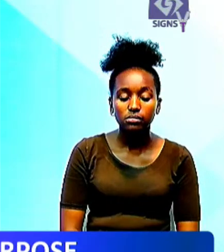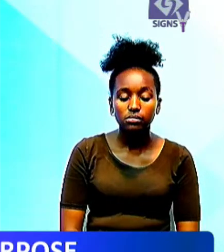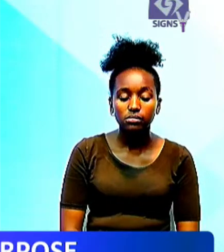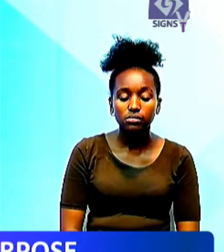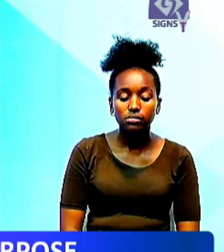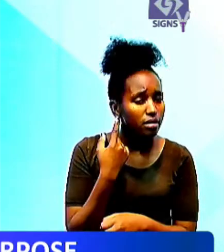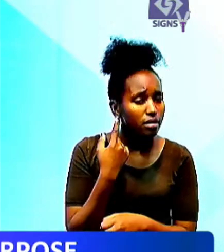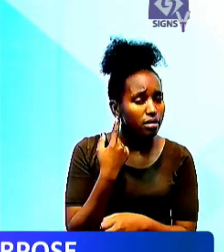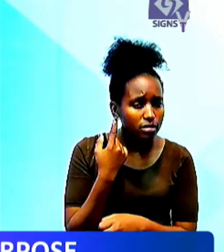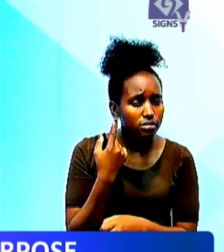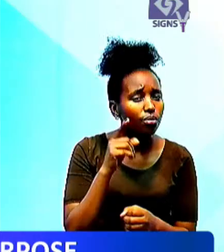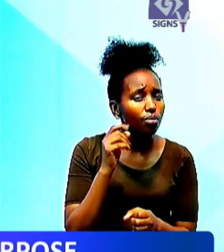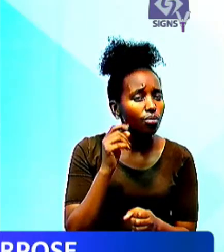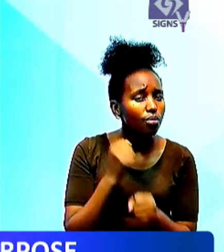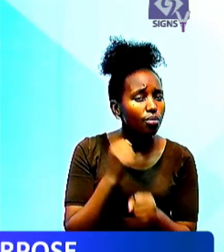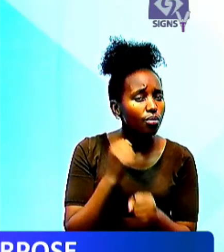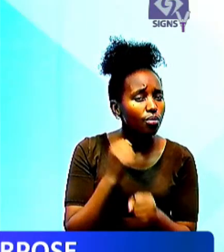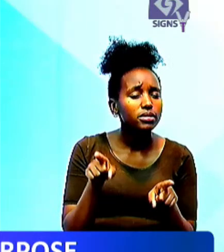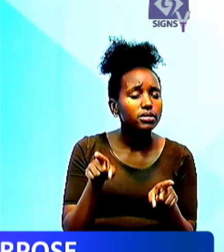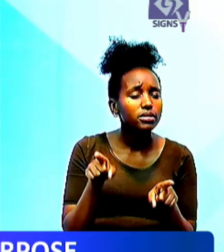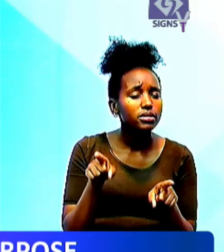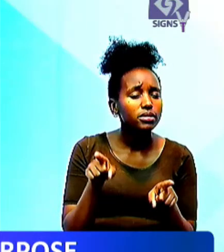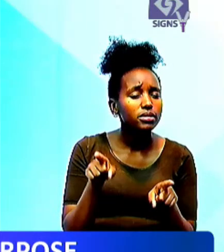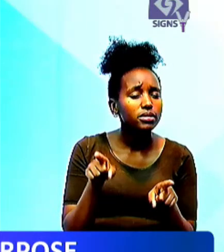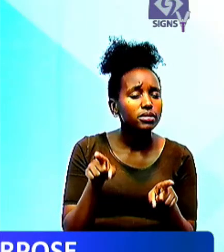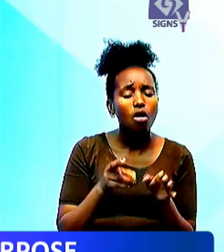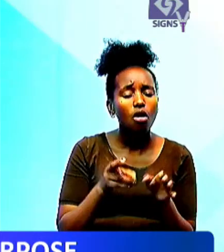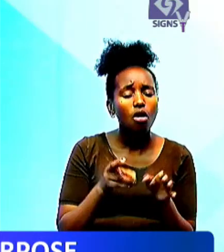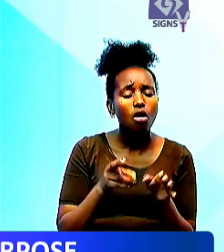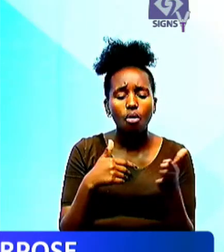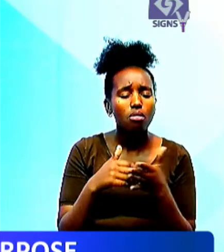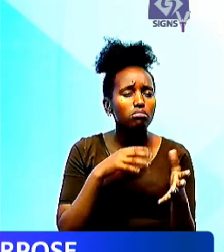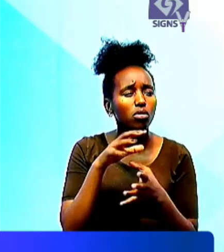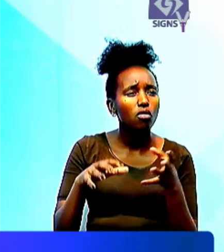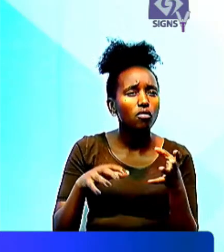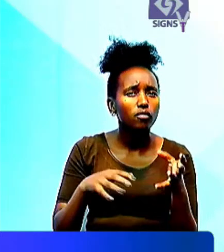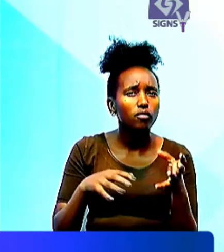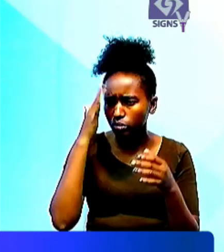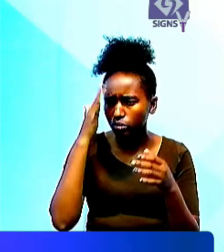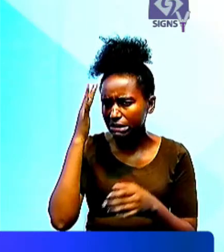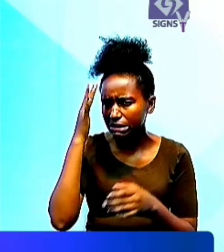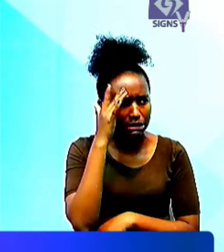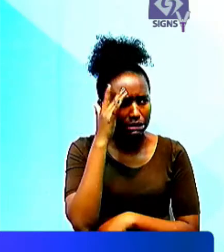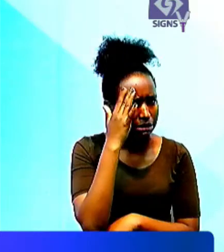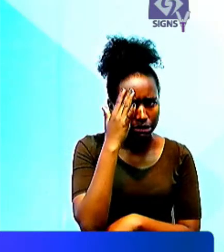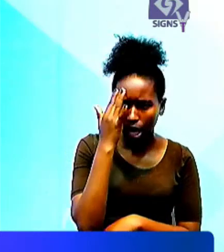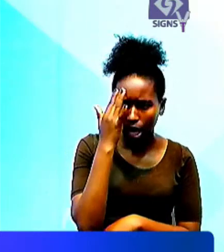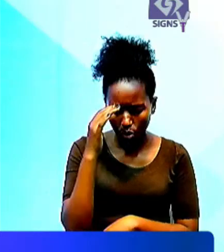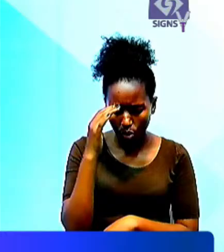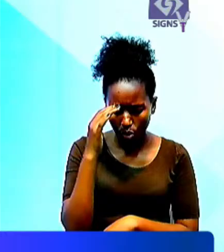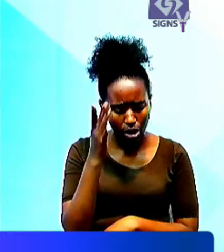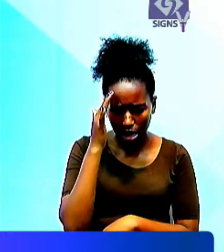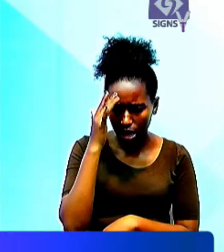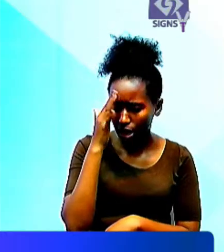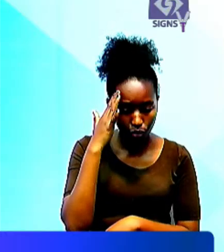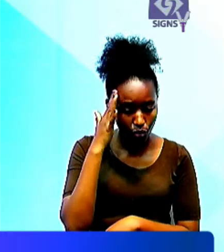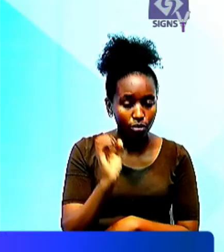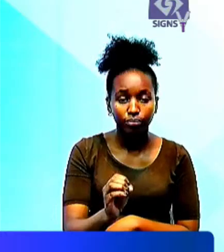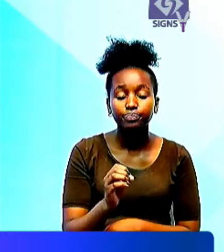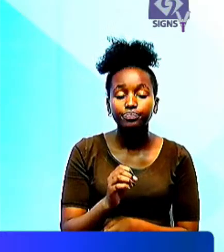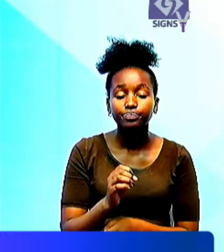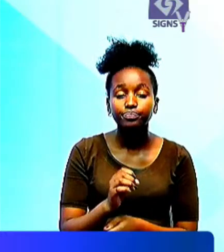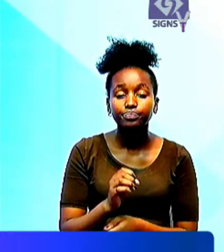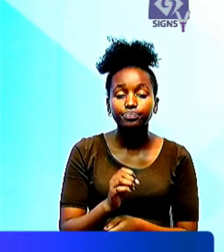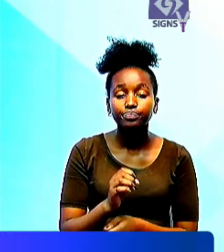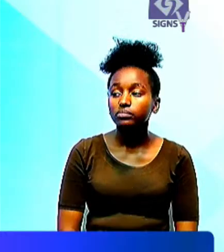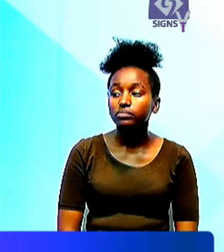building? Or they'll be left to try to figure out what was you doing with this investment. So we help people. Yes, that's